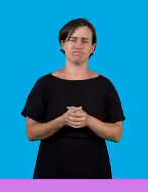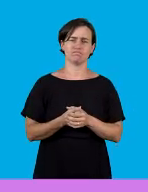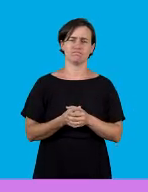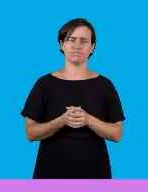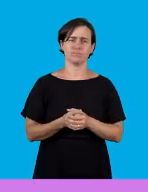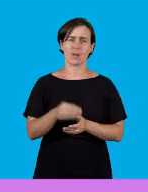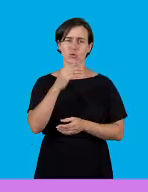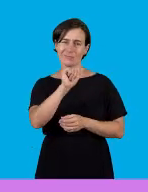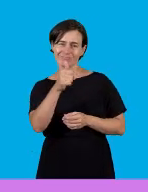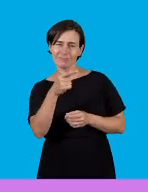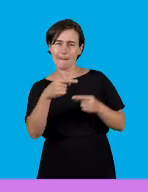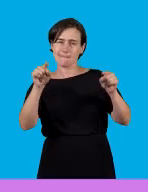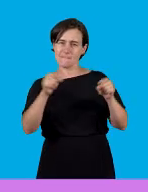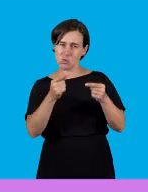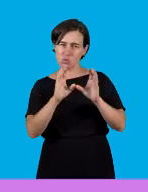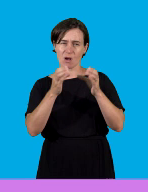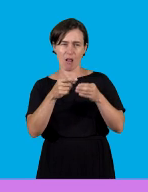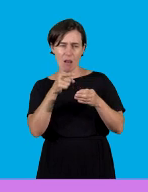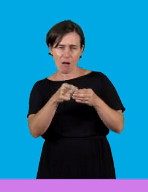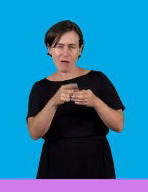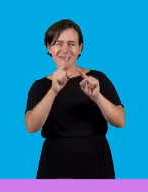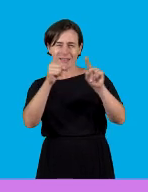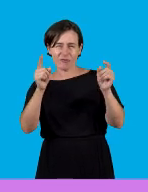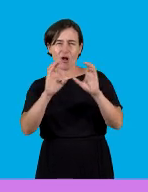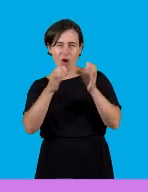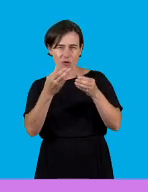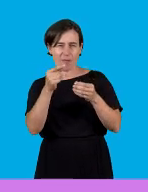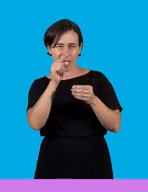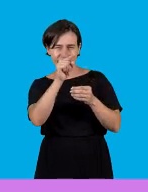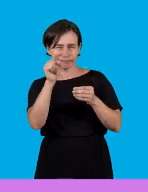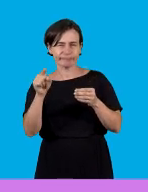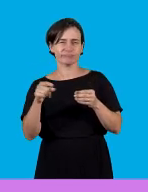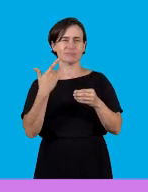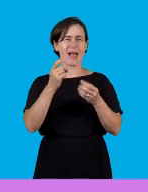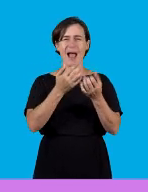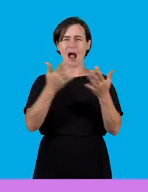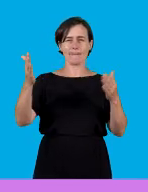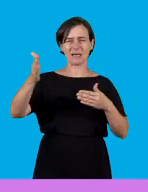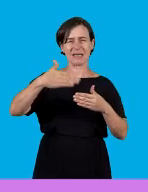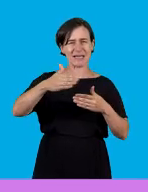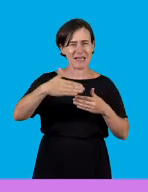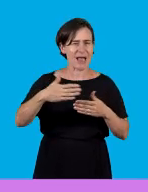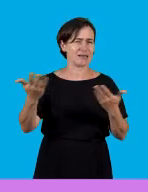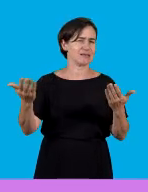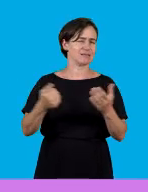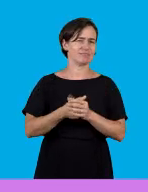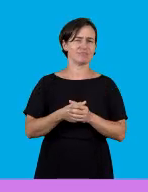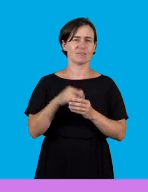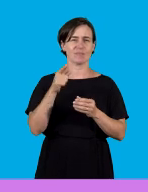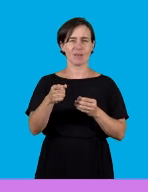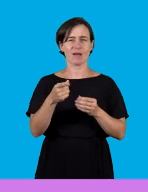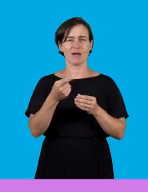that this is the music class. They've got the different classes there. We've given the number of gates there. We've given that there's a library. So it is